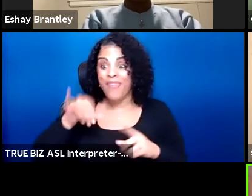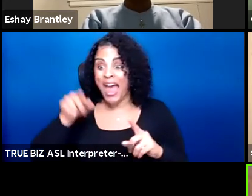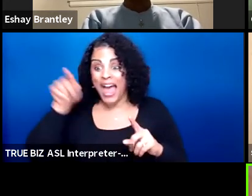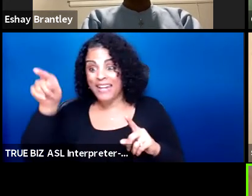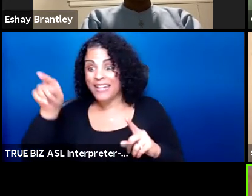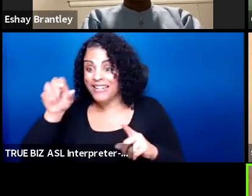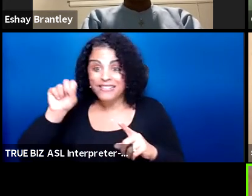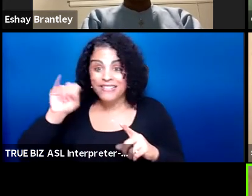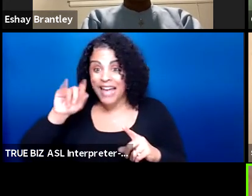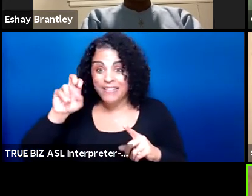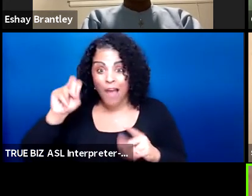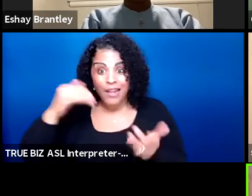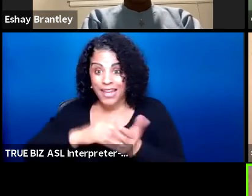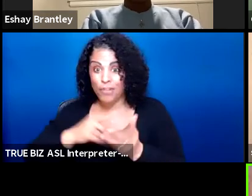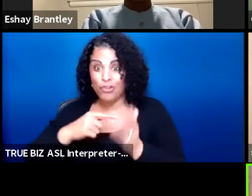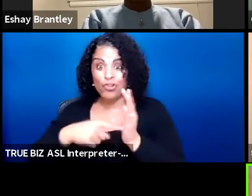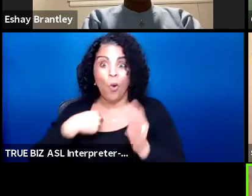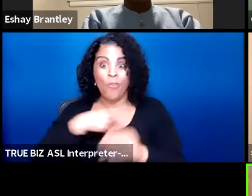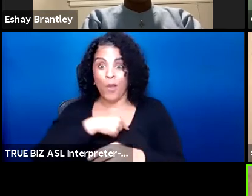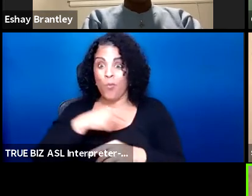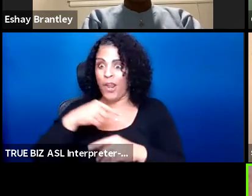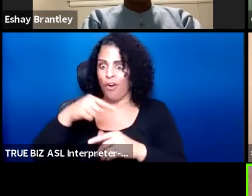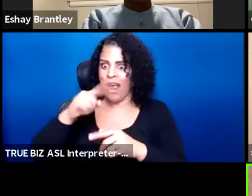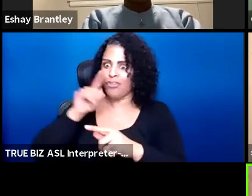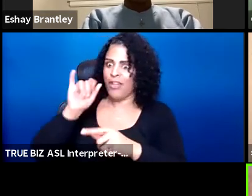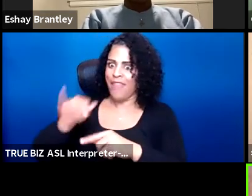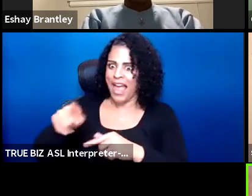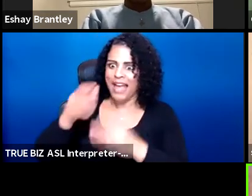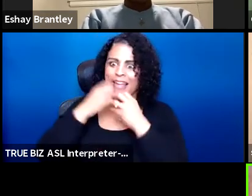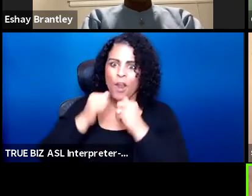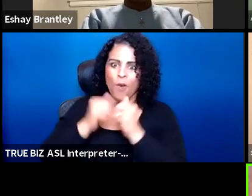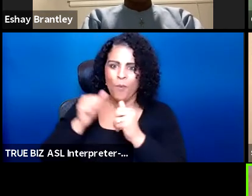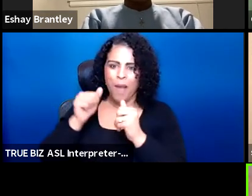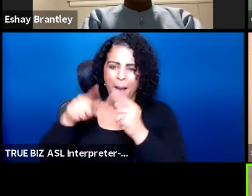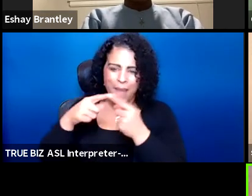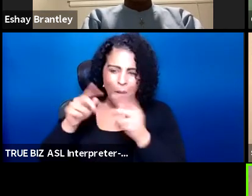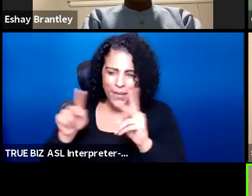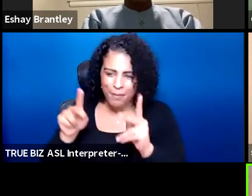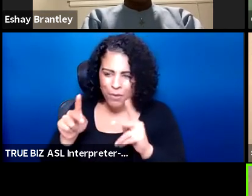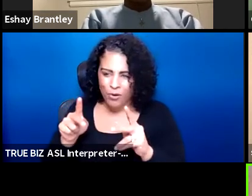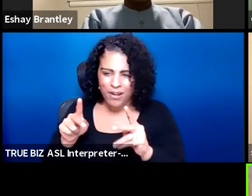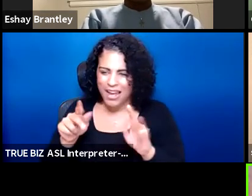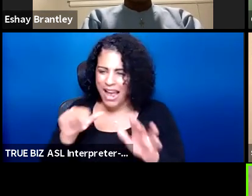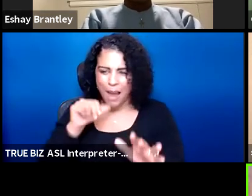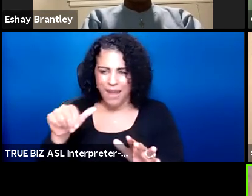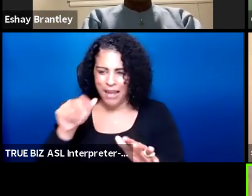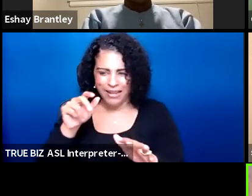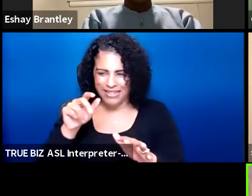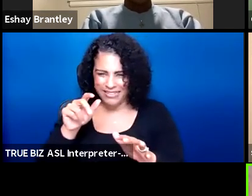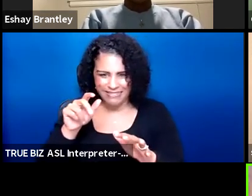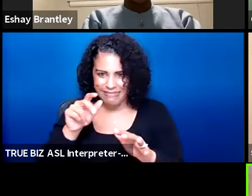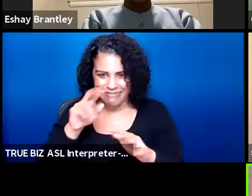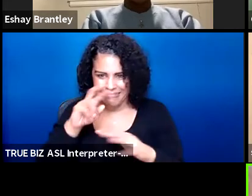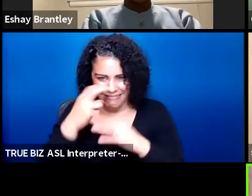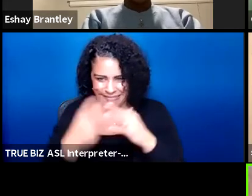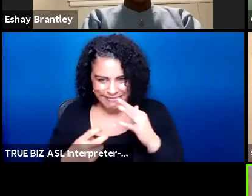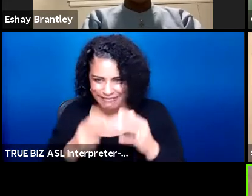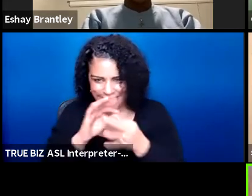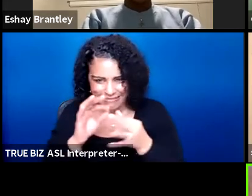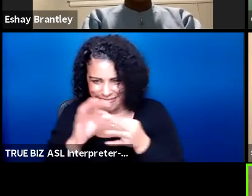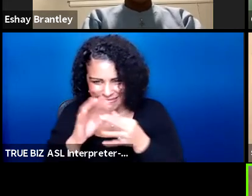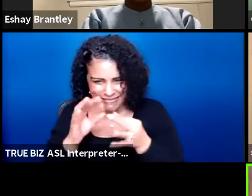to show that we're this and like actually care about people, which it's a, let me not get in trouble here, but we all know how